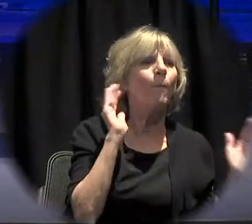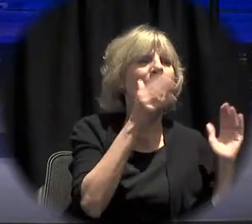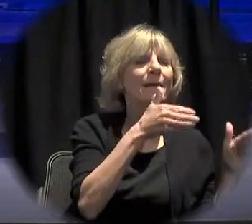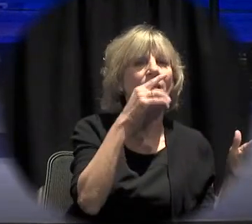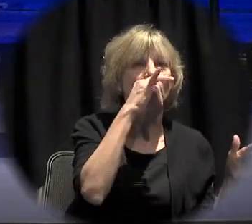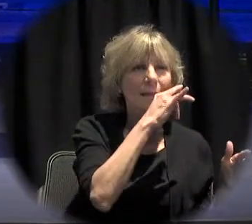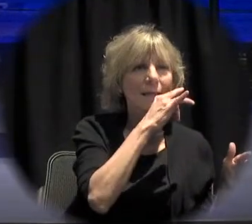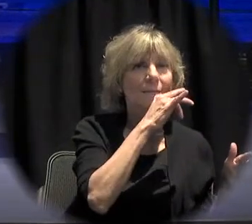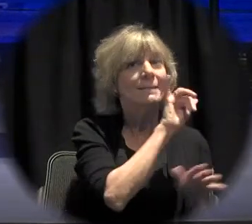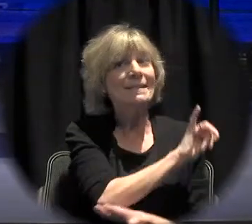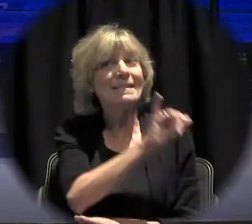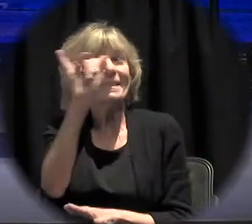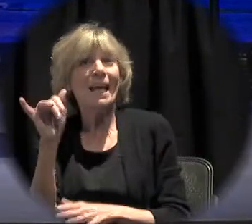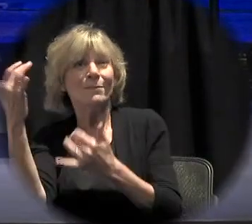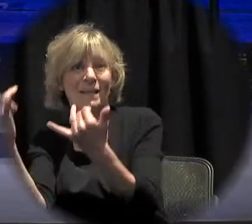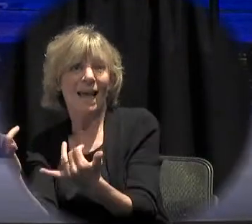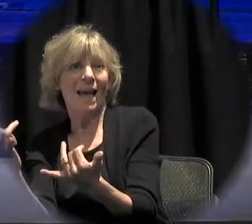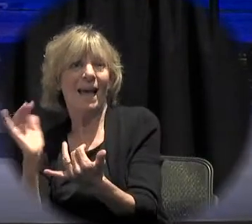lifestyle too?